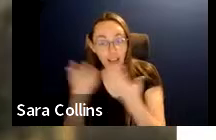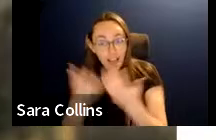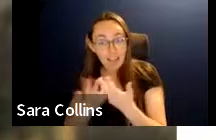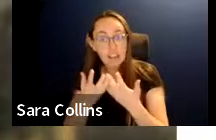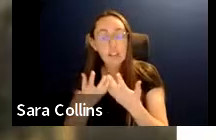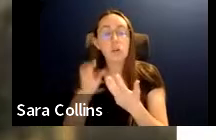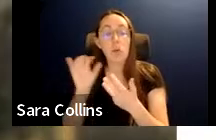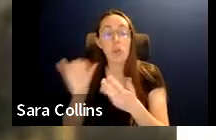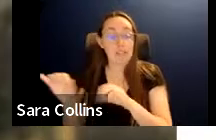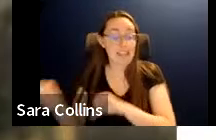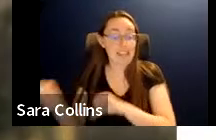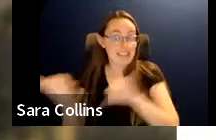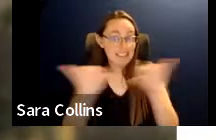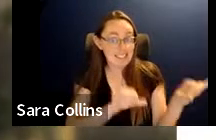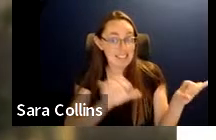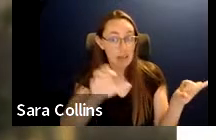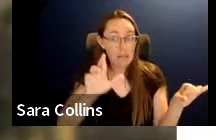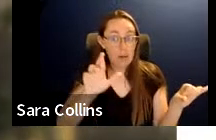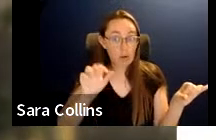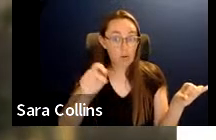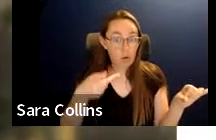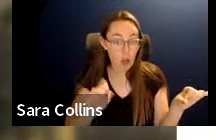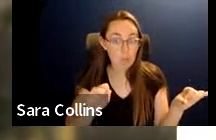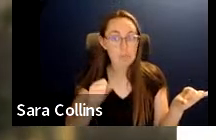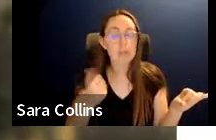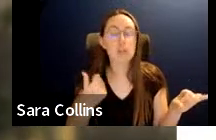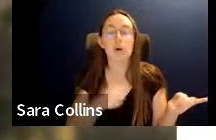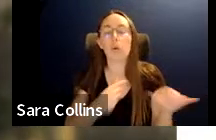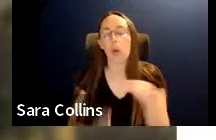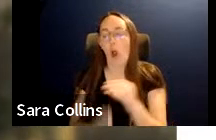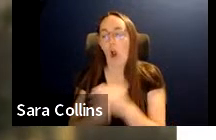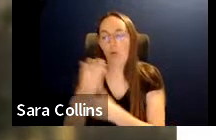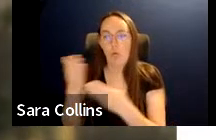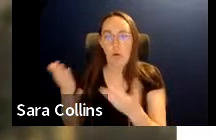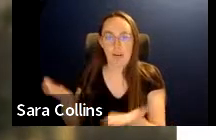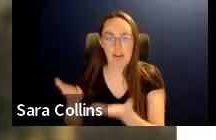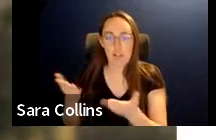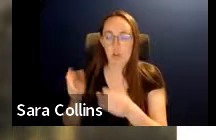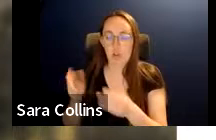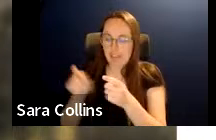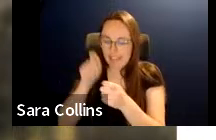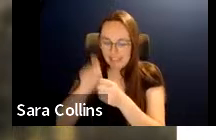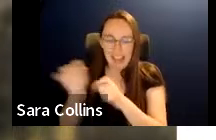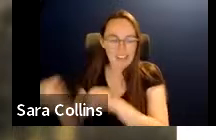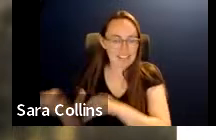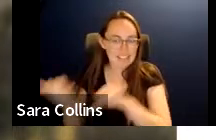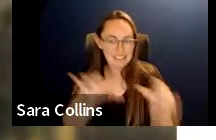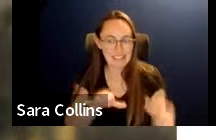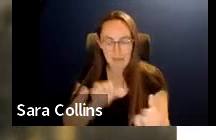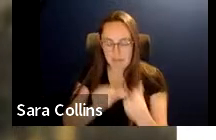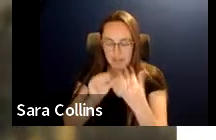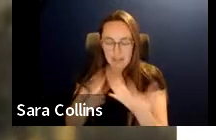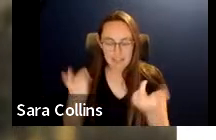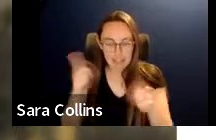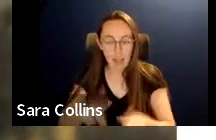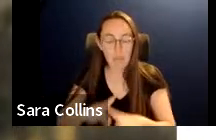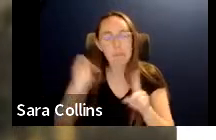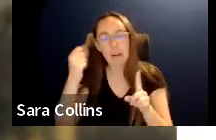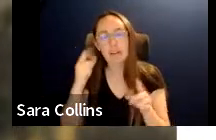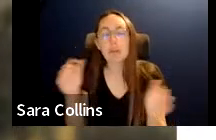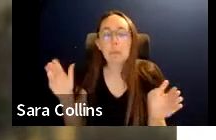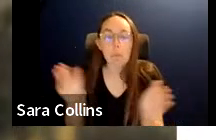grow in the field in raised and roll under beds. We're making the exact same techniques happen in a more intimate